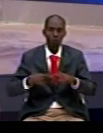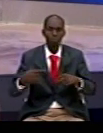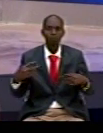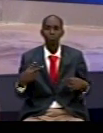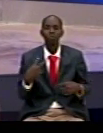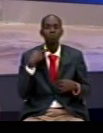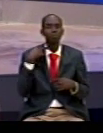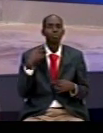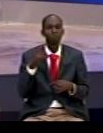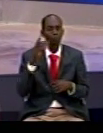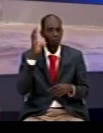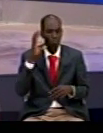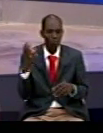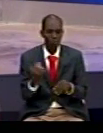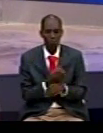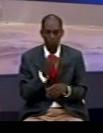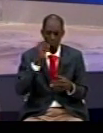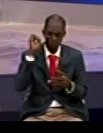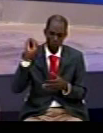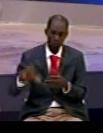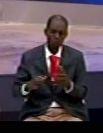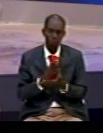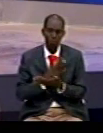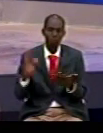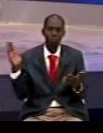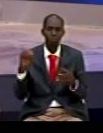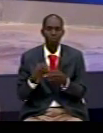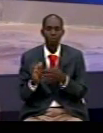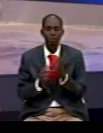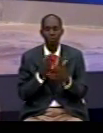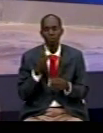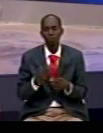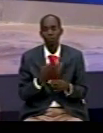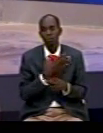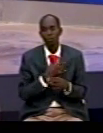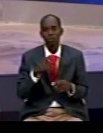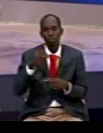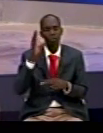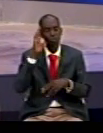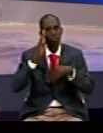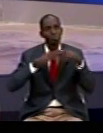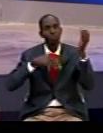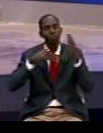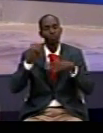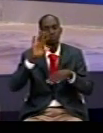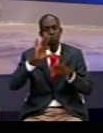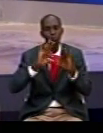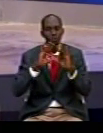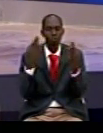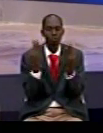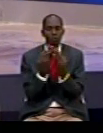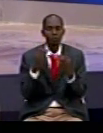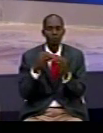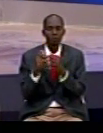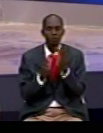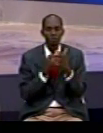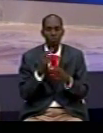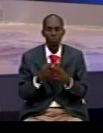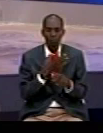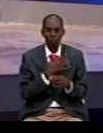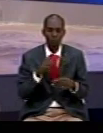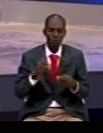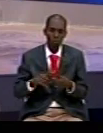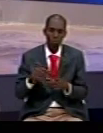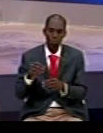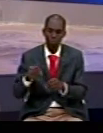grab it, you'll throw it away. And to build, you will build your family. And to